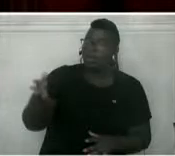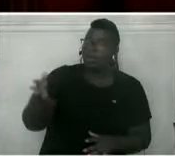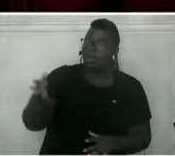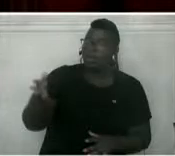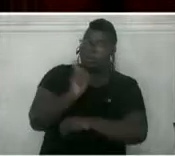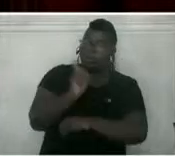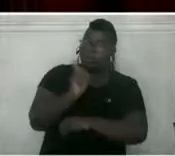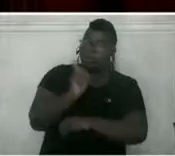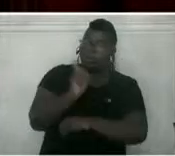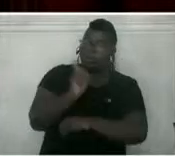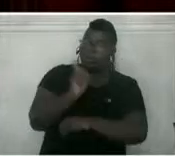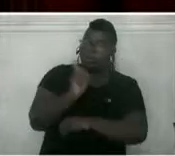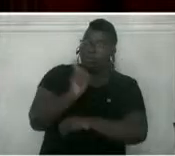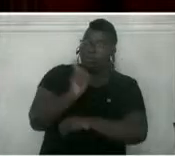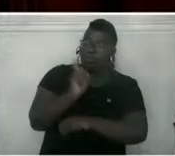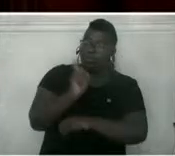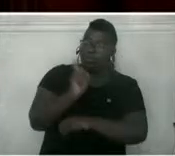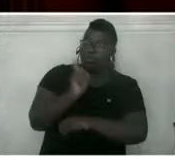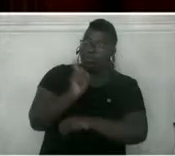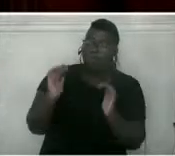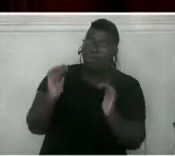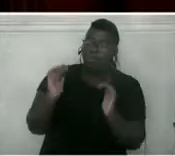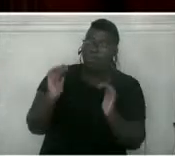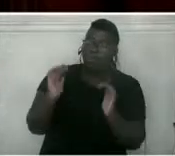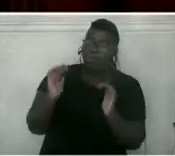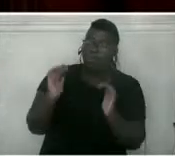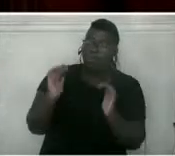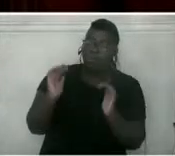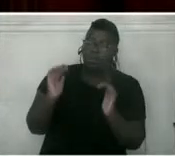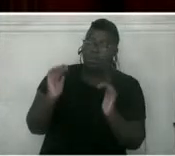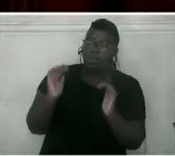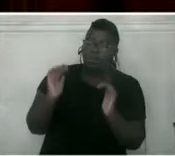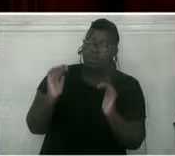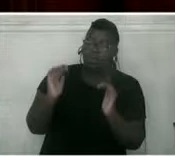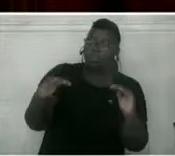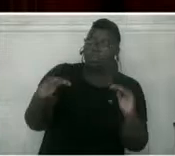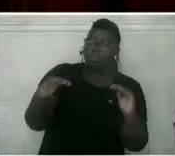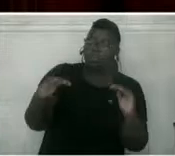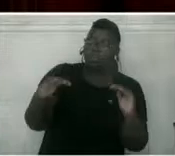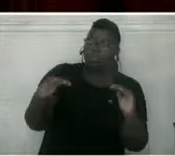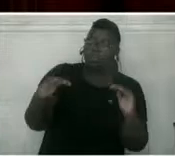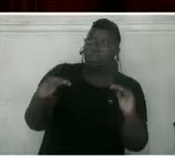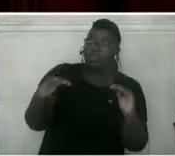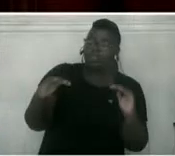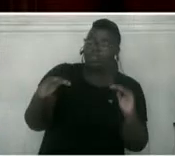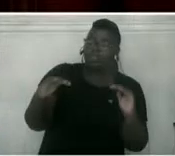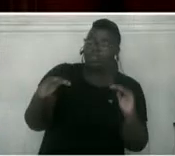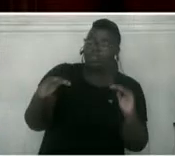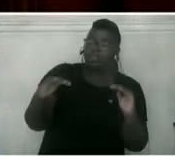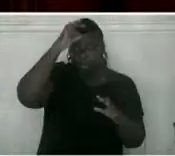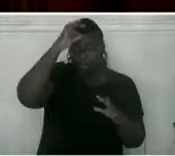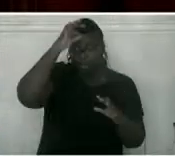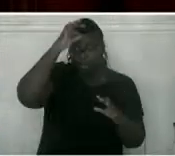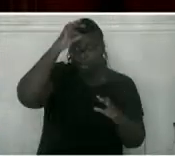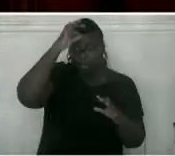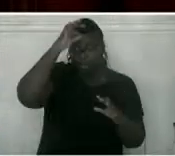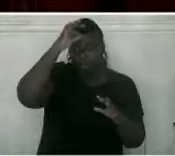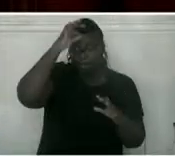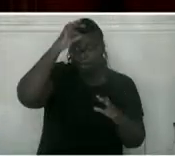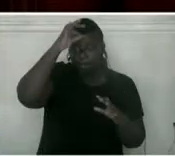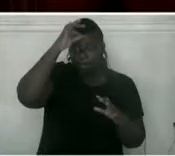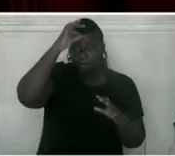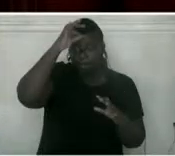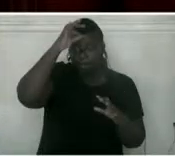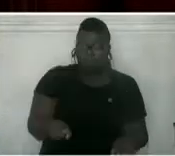attack farmers must be brought to justice equally. The police must do their work without